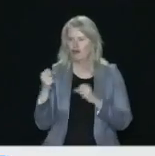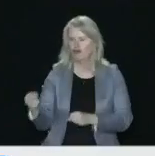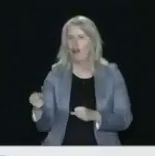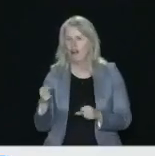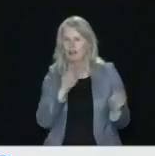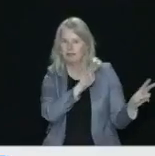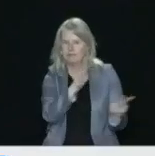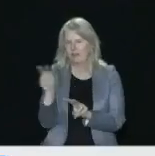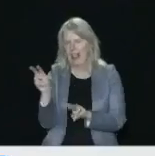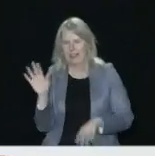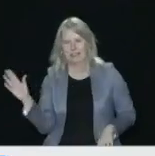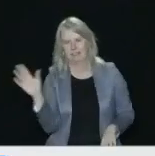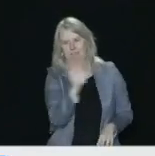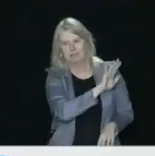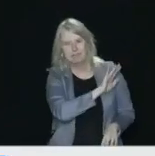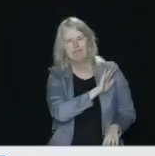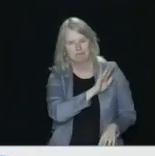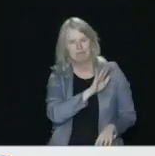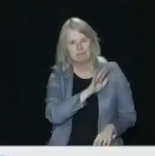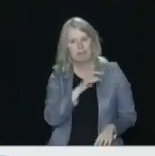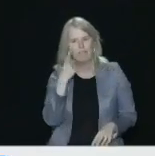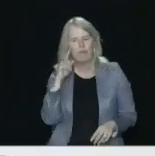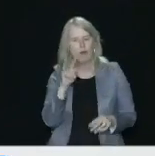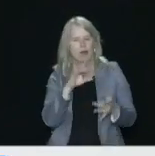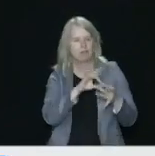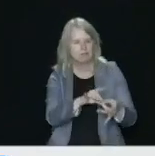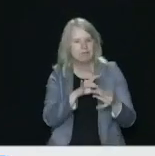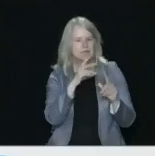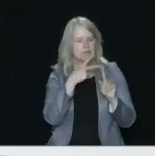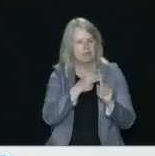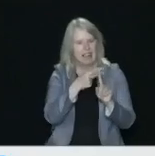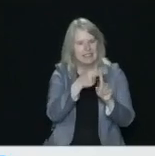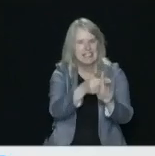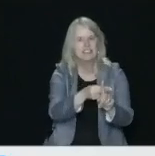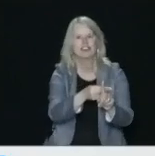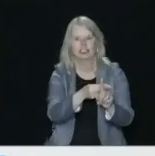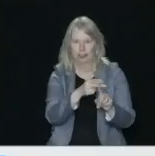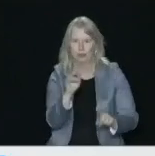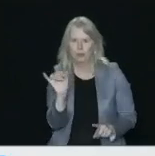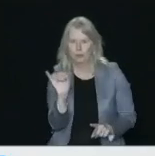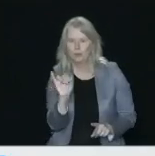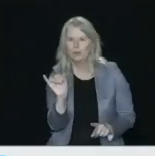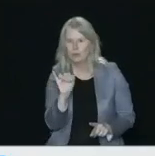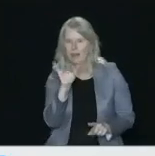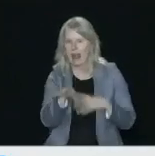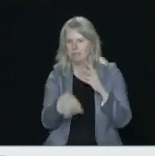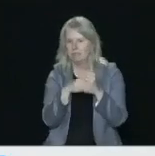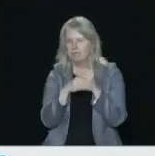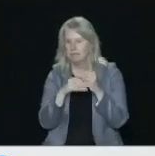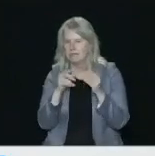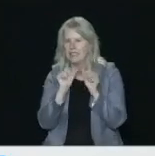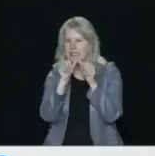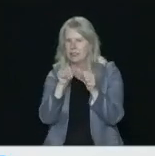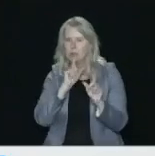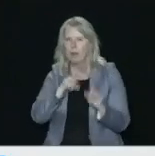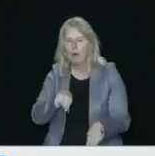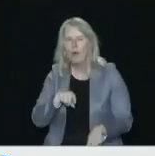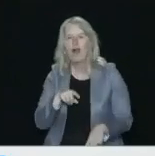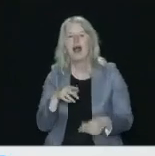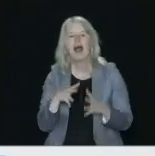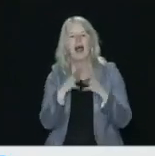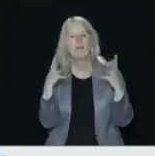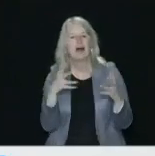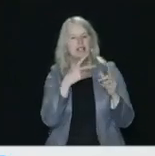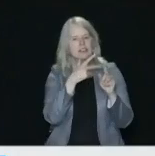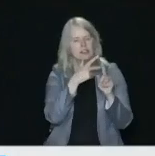sampling elements are being put in place. Wastewater surveillance, I think, has been